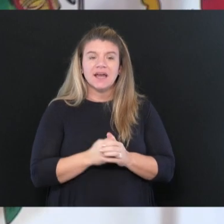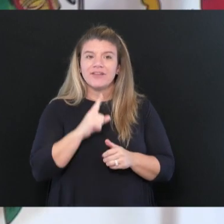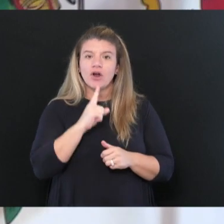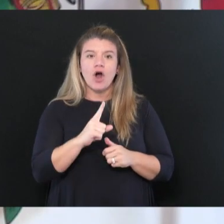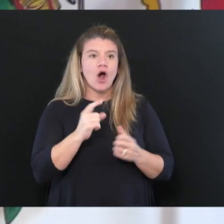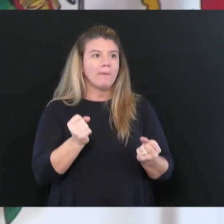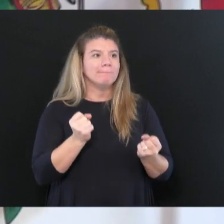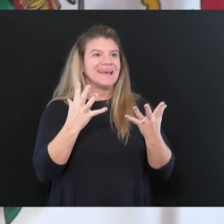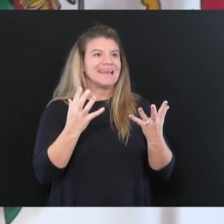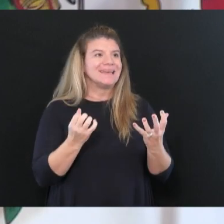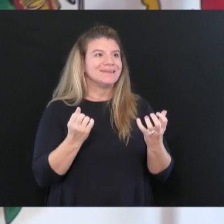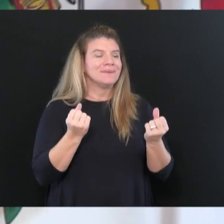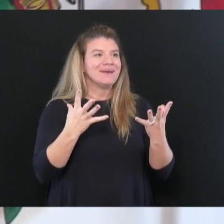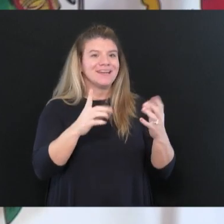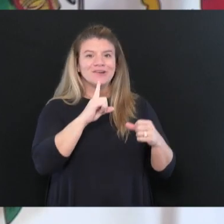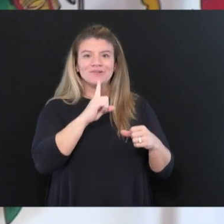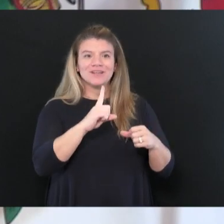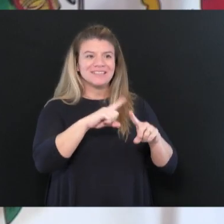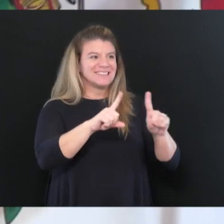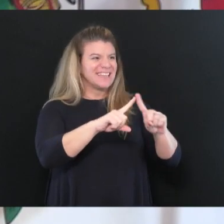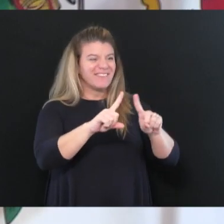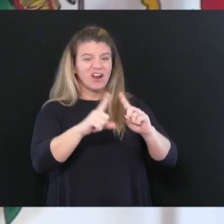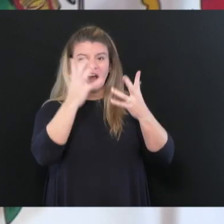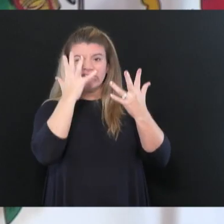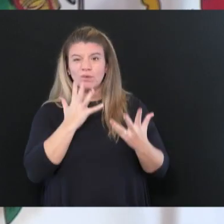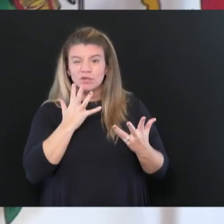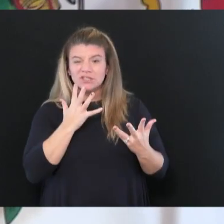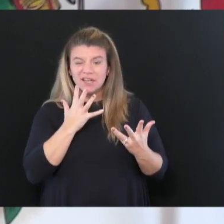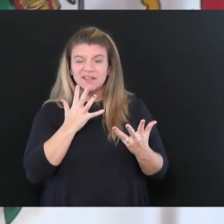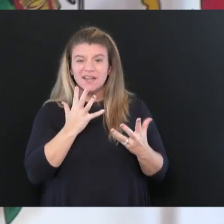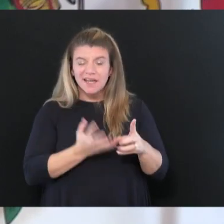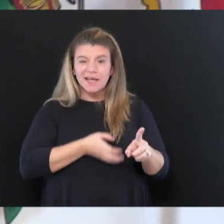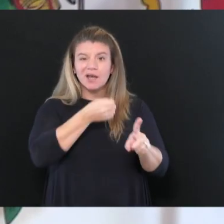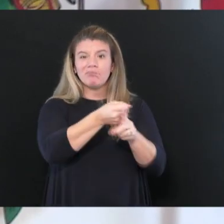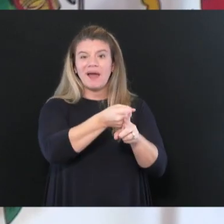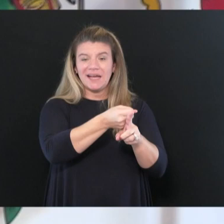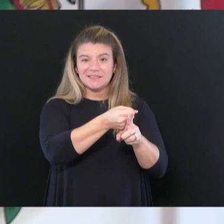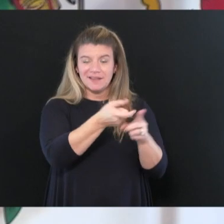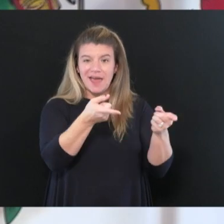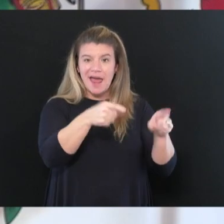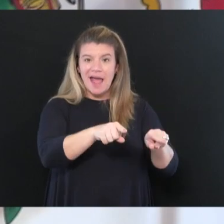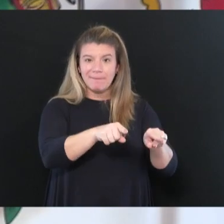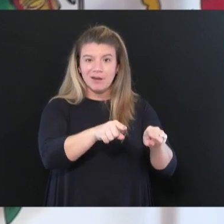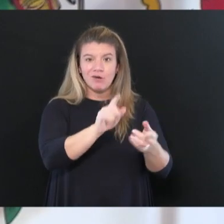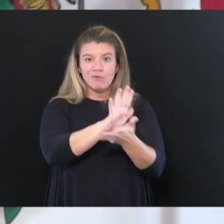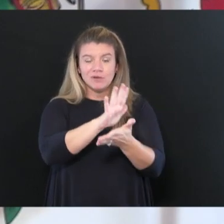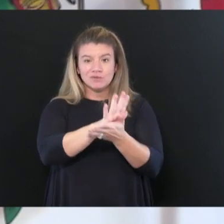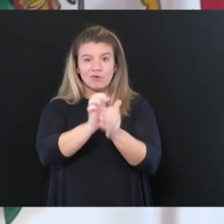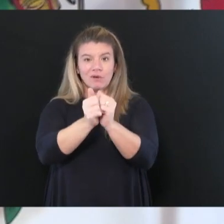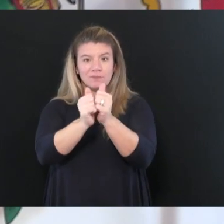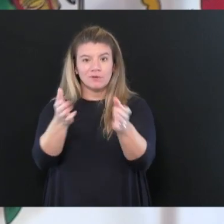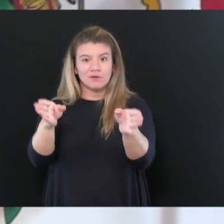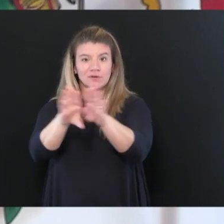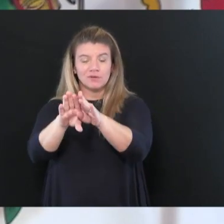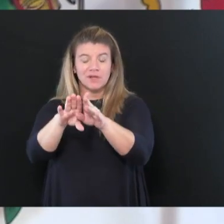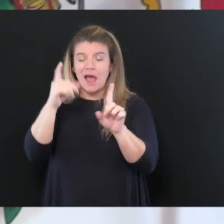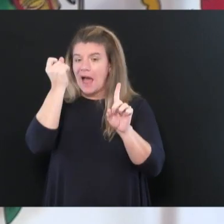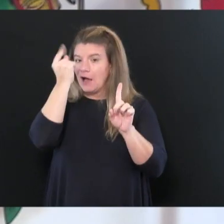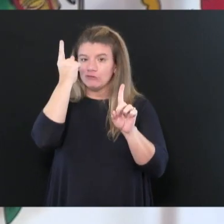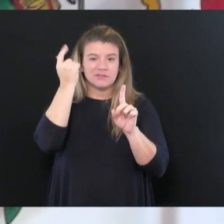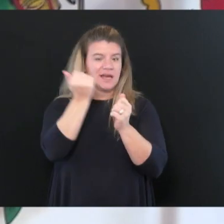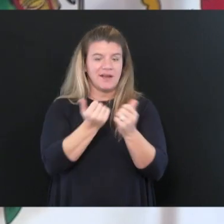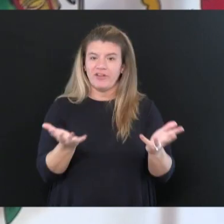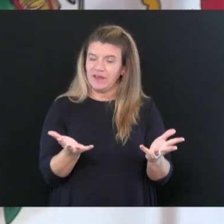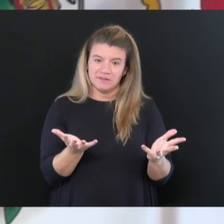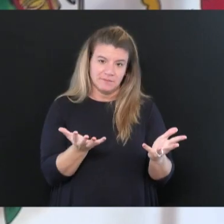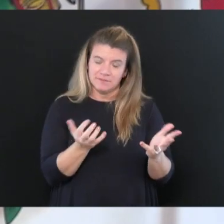many different unfortunate events from not going to school, not playing sports. I get every bit of that and